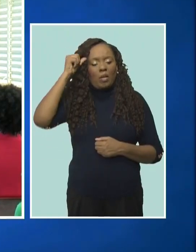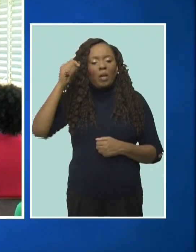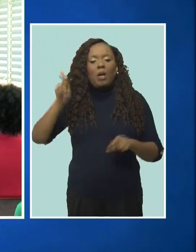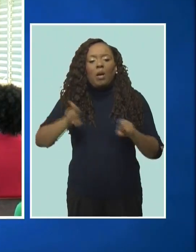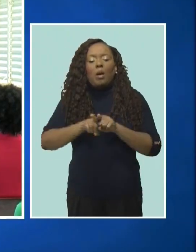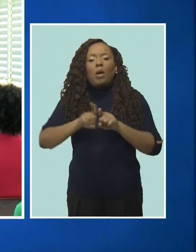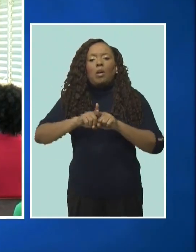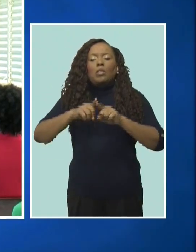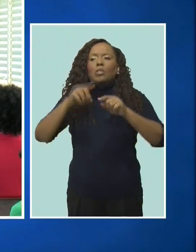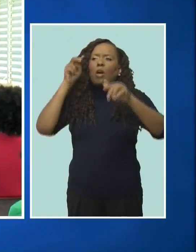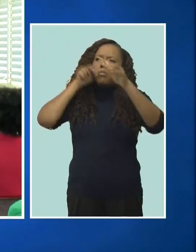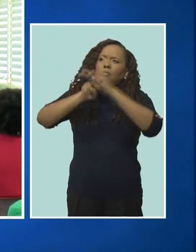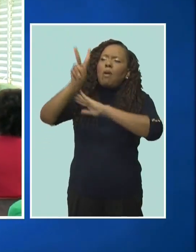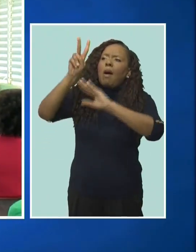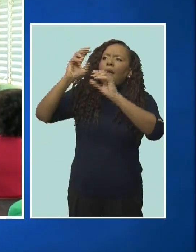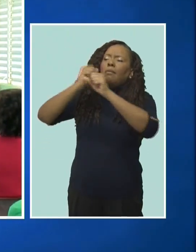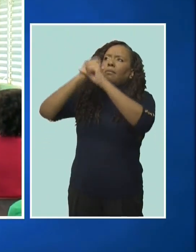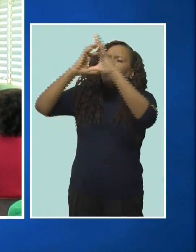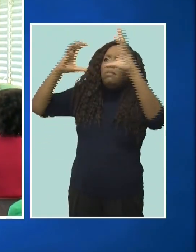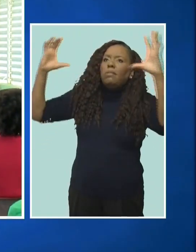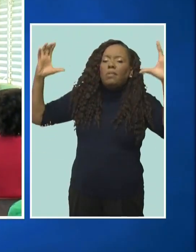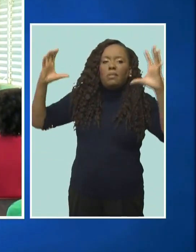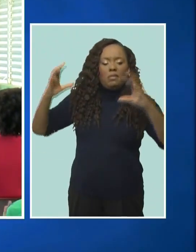He knew what he wanted.